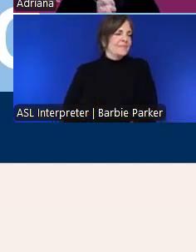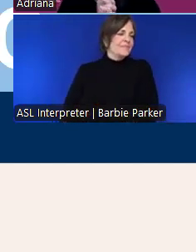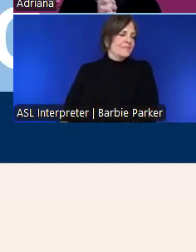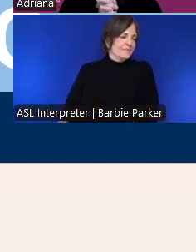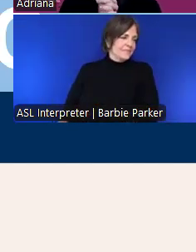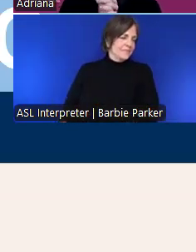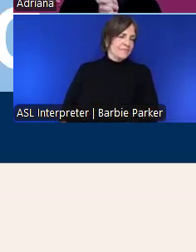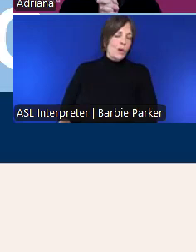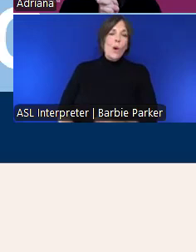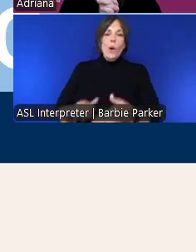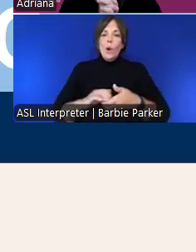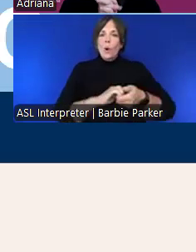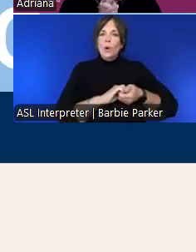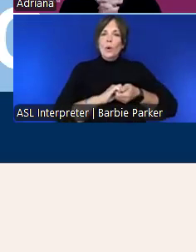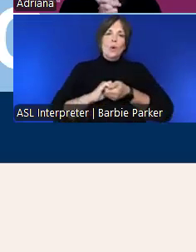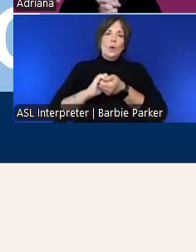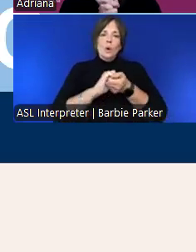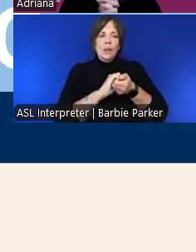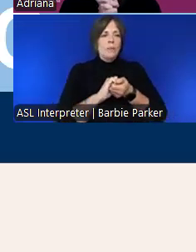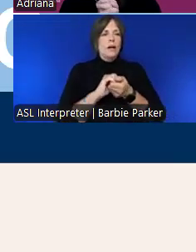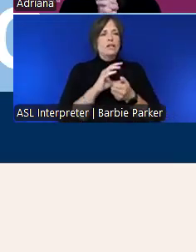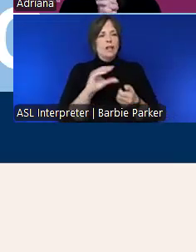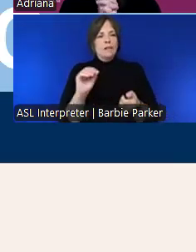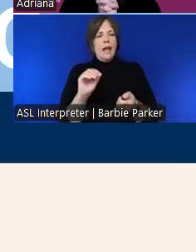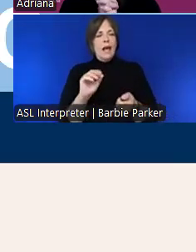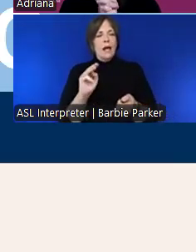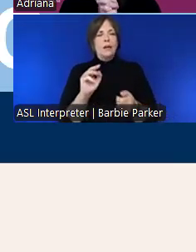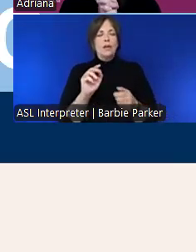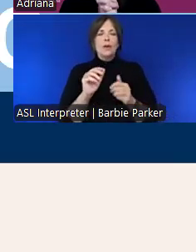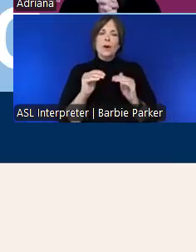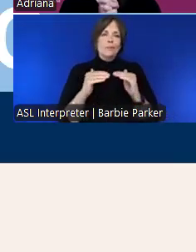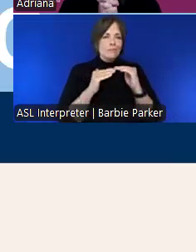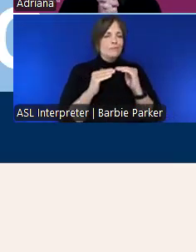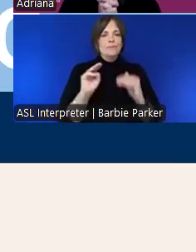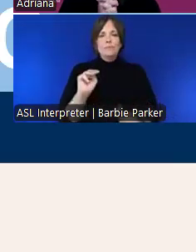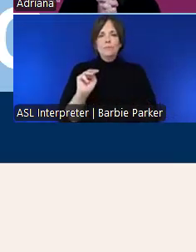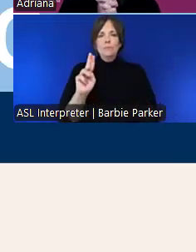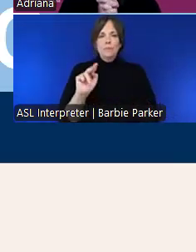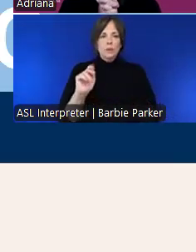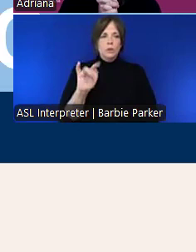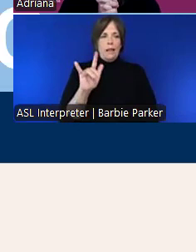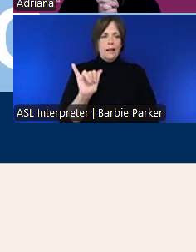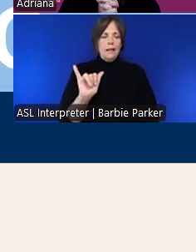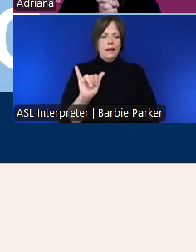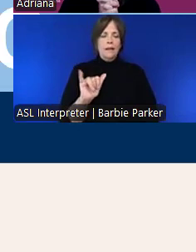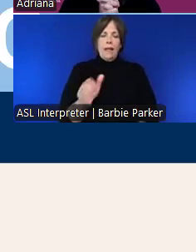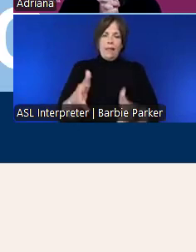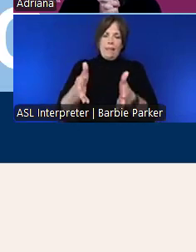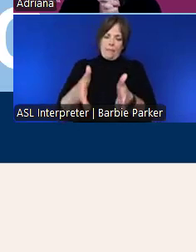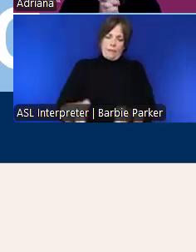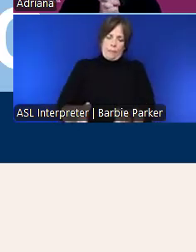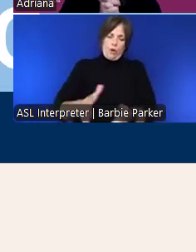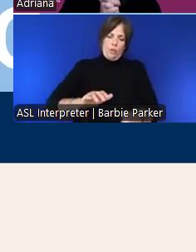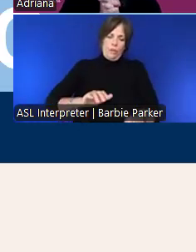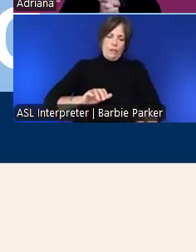to collaboration and mutuality, you know, this ultimately comes down to partnering with the survivor and leveling